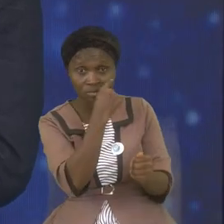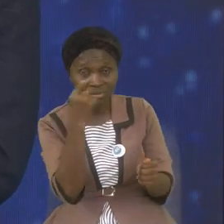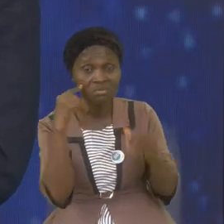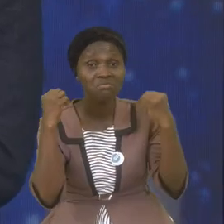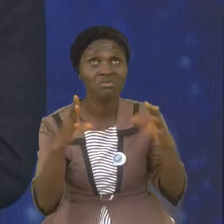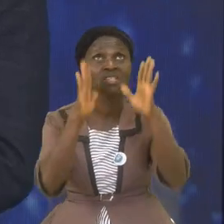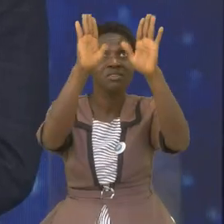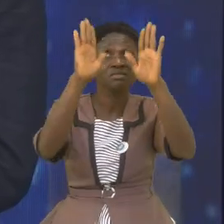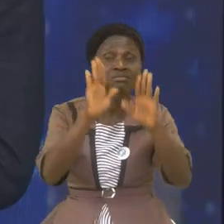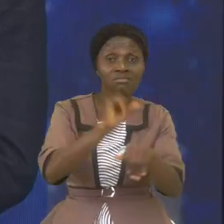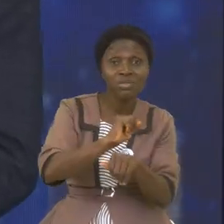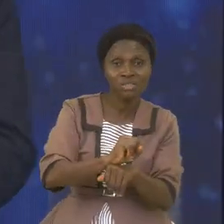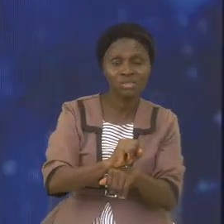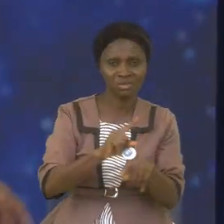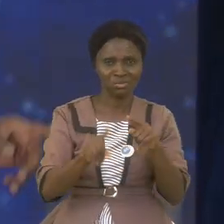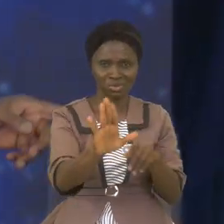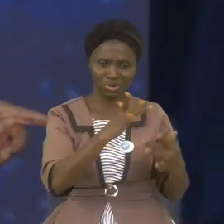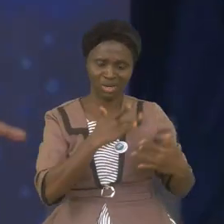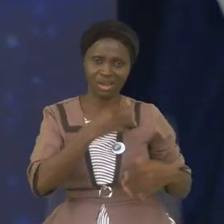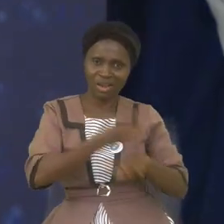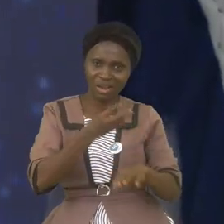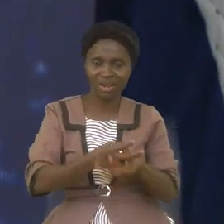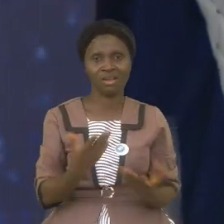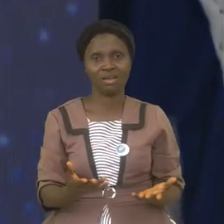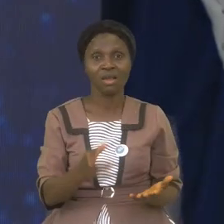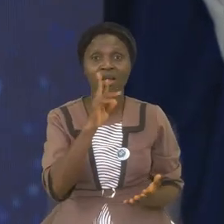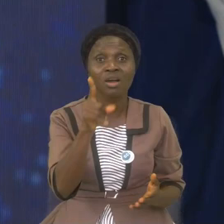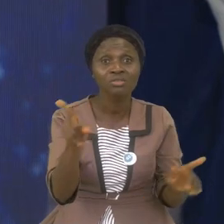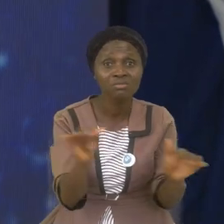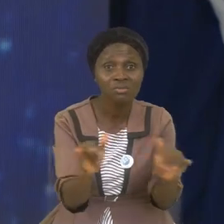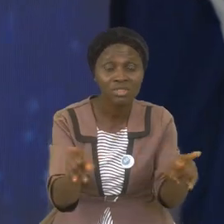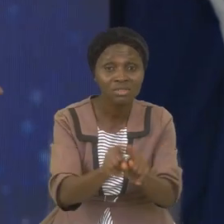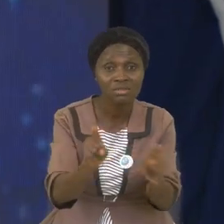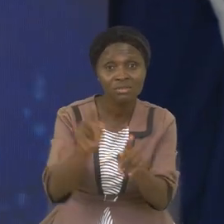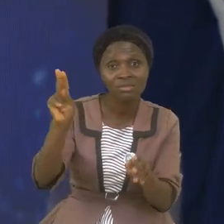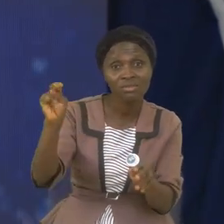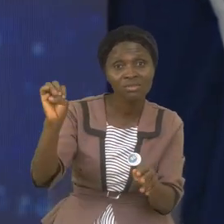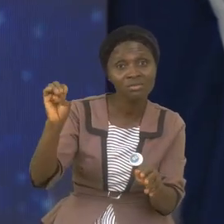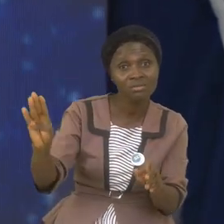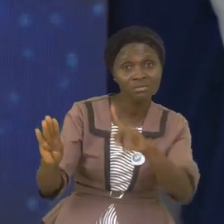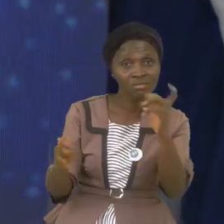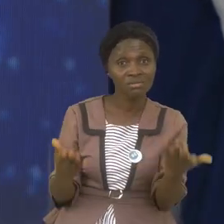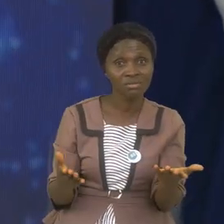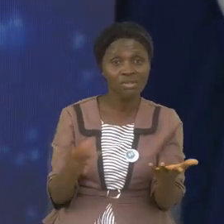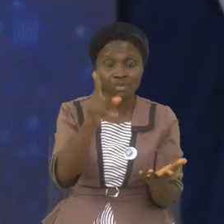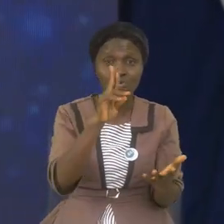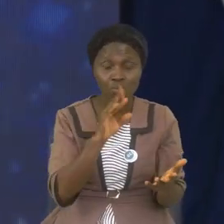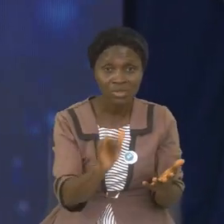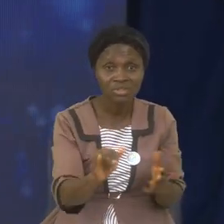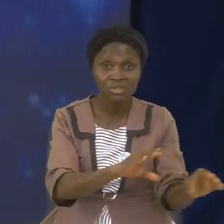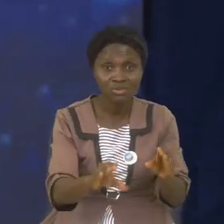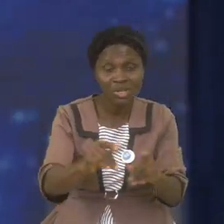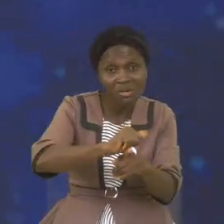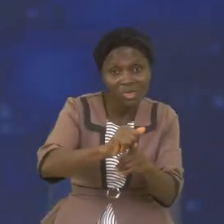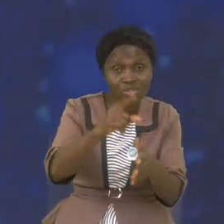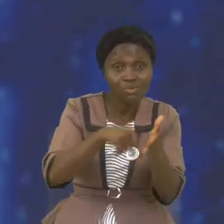you still like Nebuchadnezzar? What you were, you still are. What you did, you're still doing.